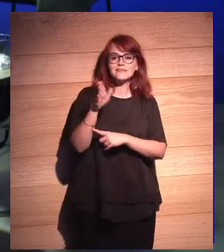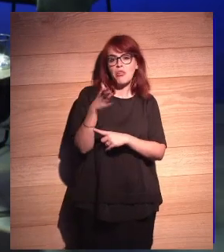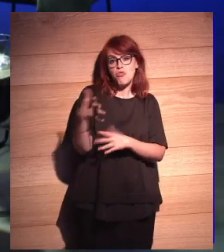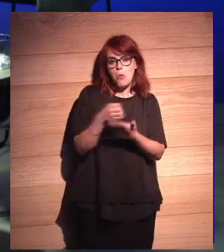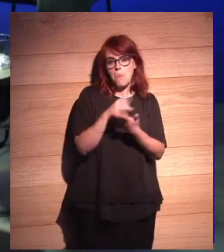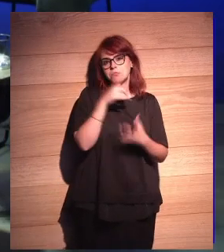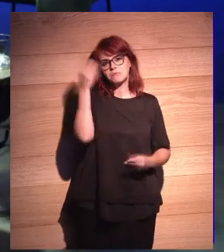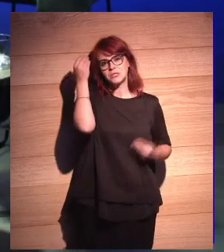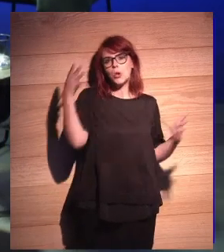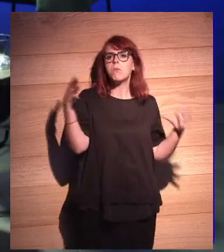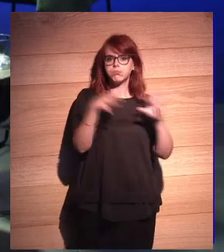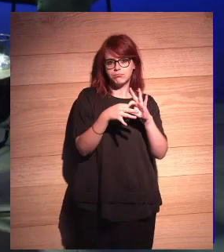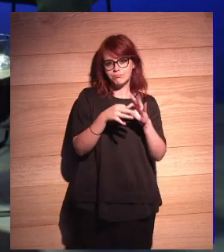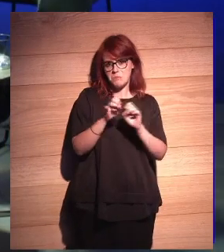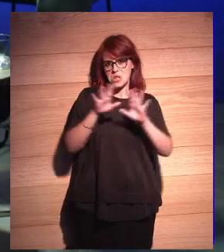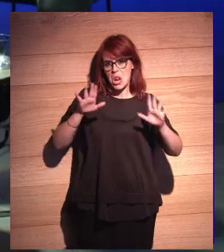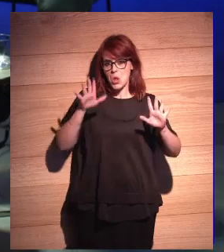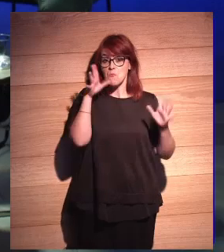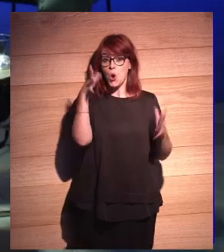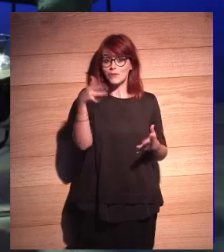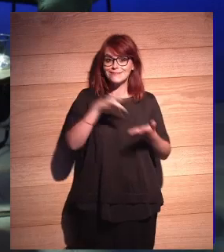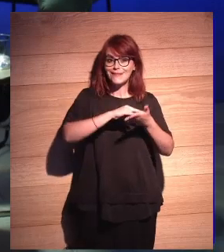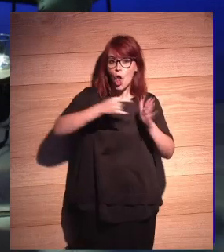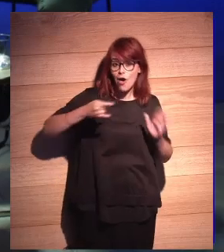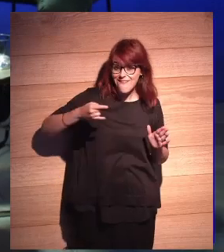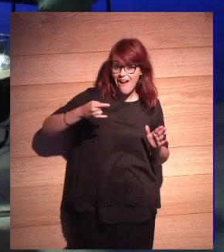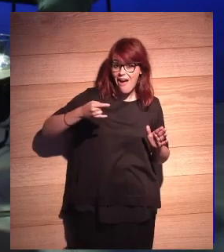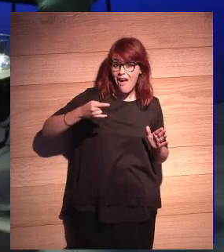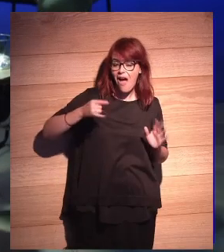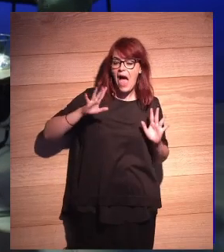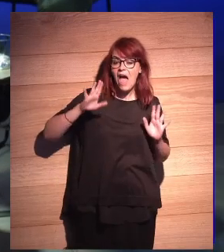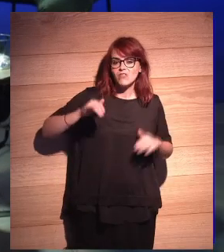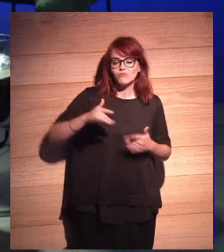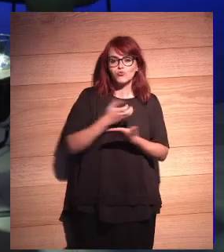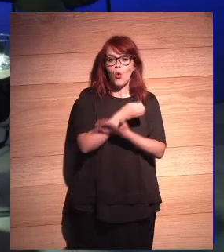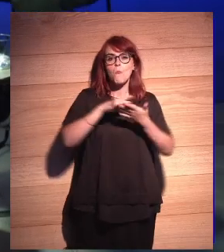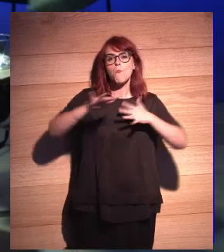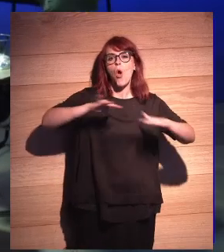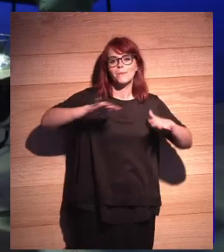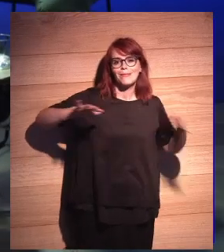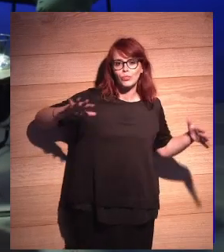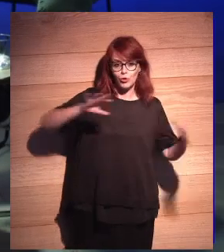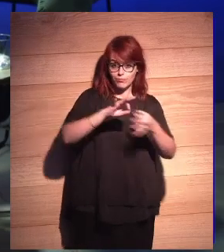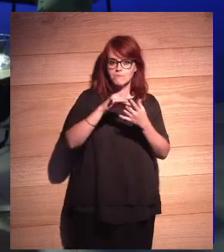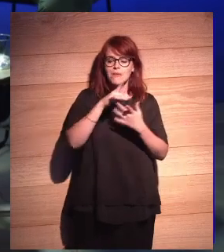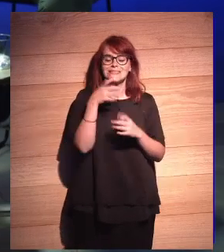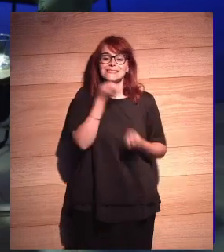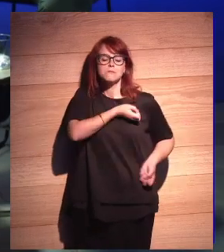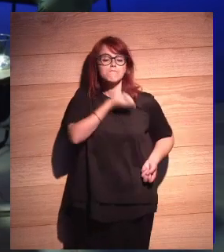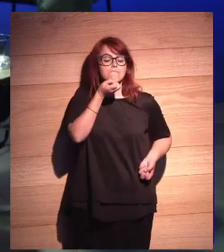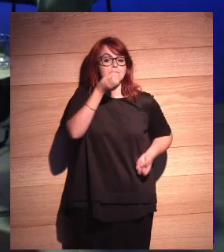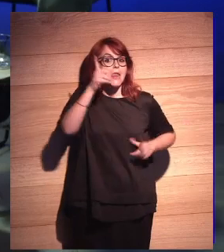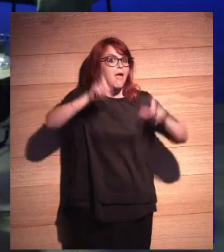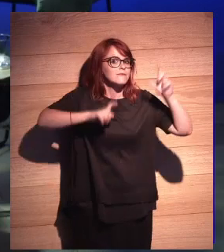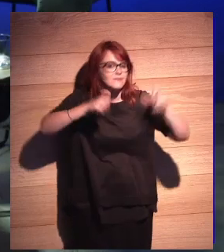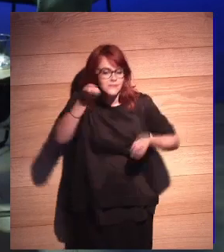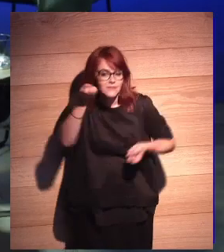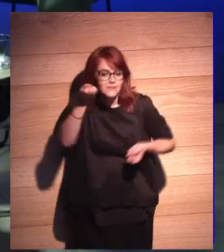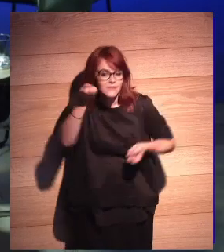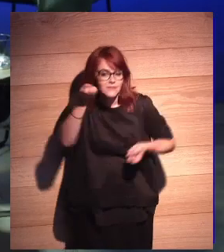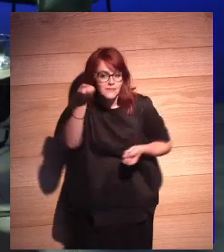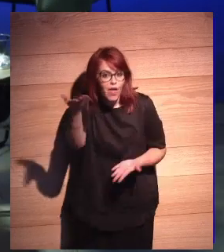the XR Fest and the presentations that we just listen to, because all these technologies have a lot to do